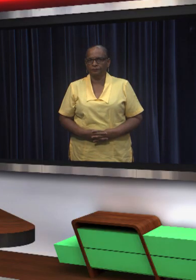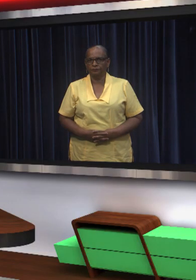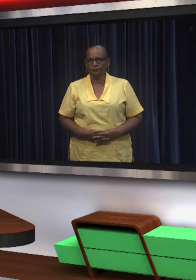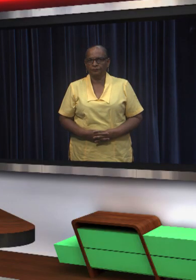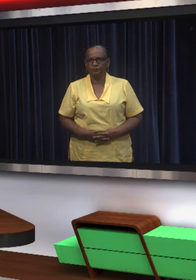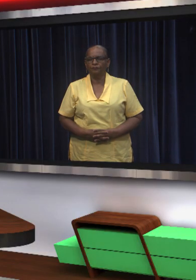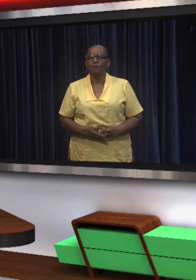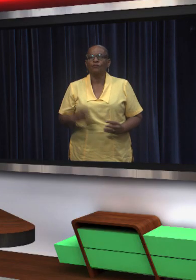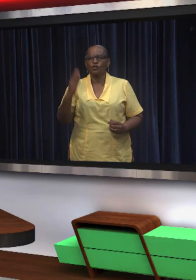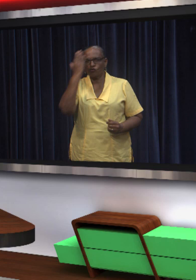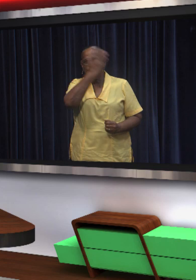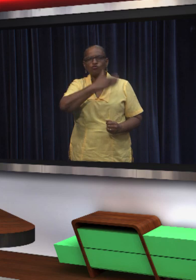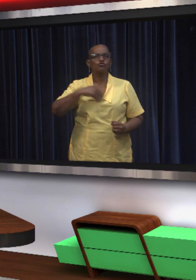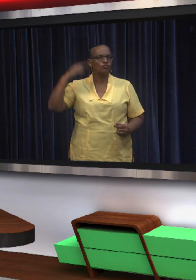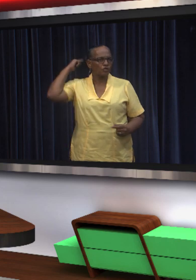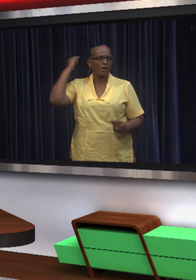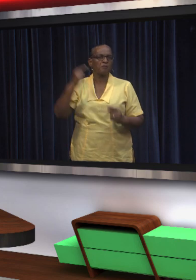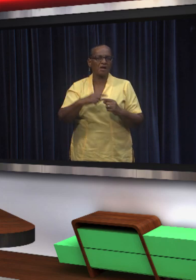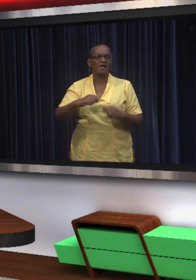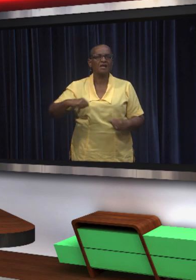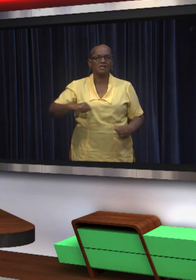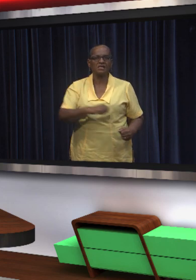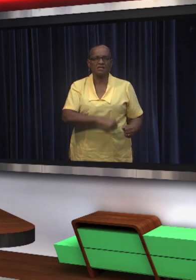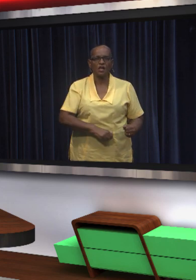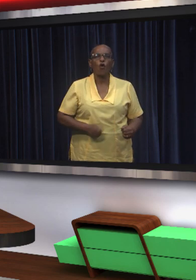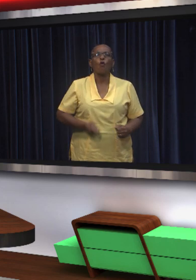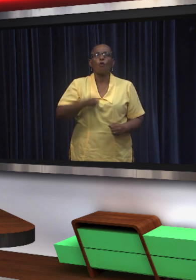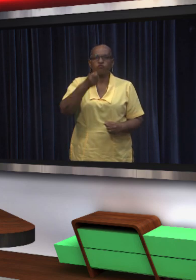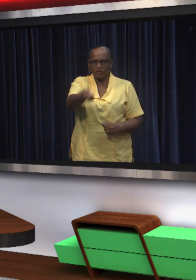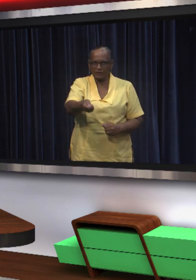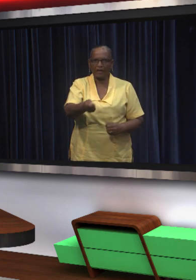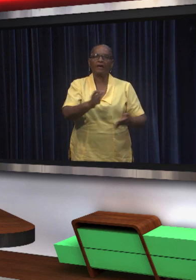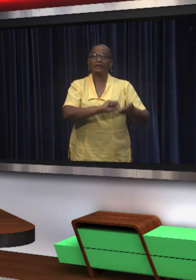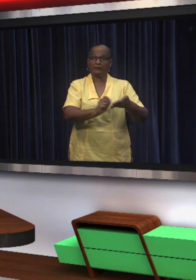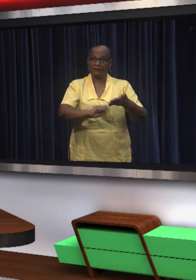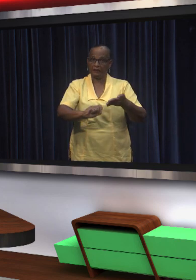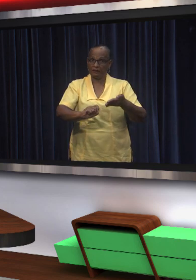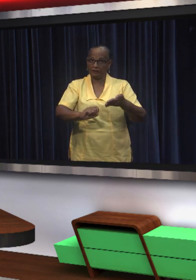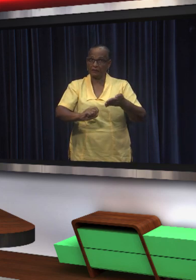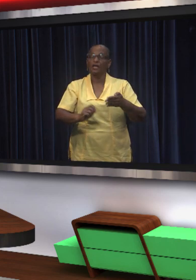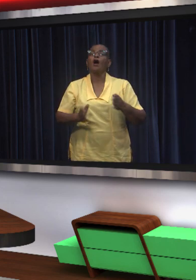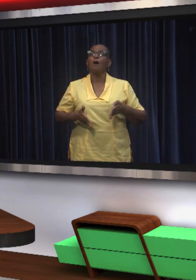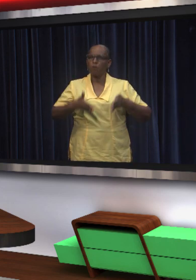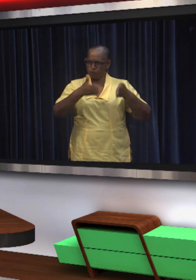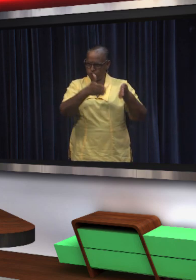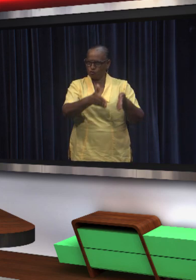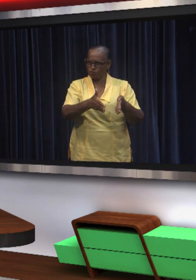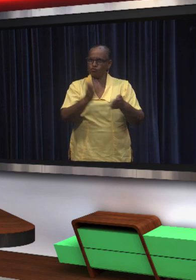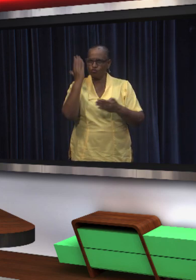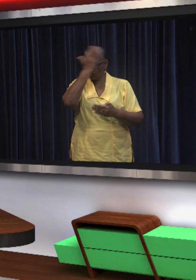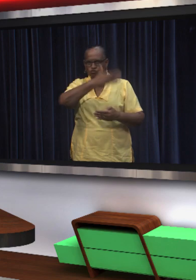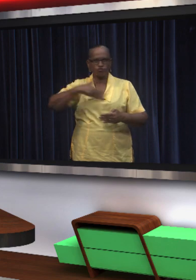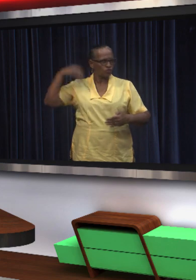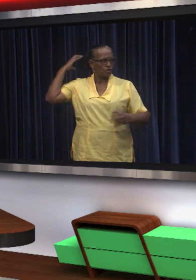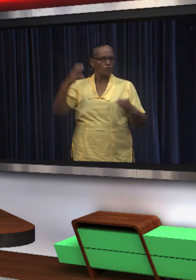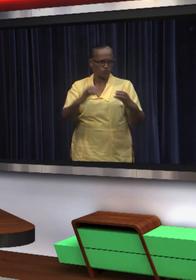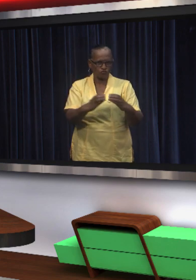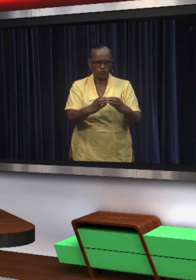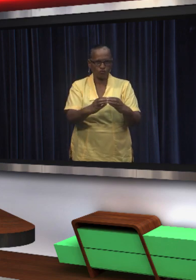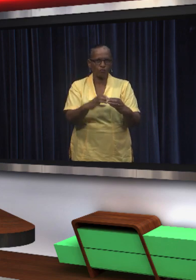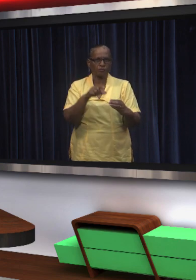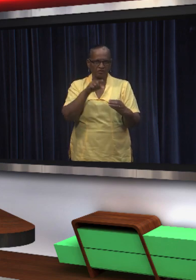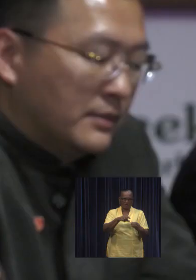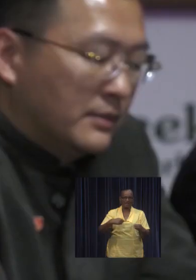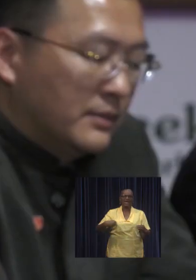Suriname and China signed an extradition treaty during the visit of the Surinamese delegation to the People's Republic of